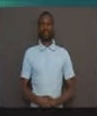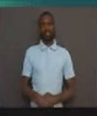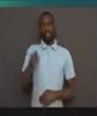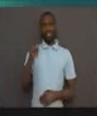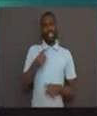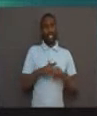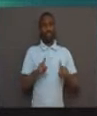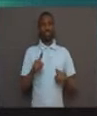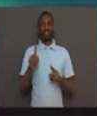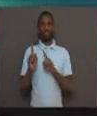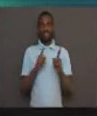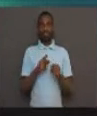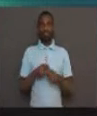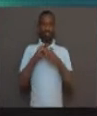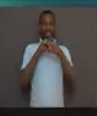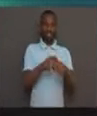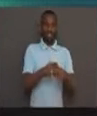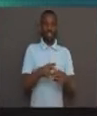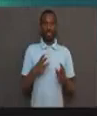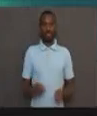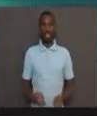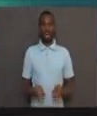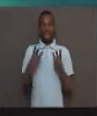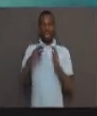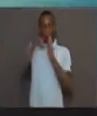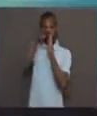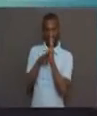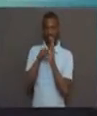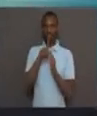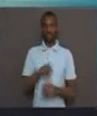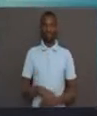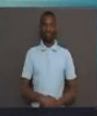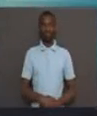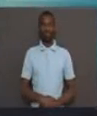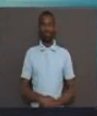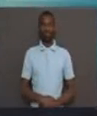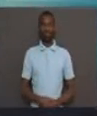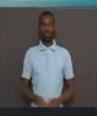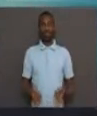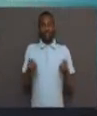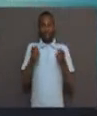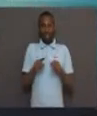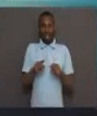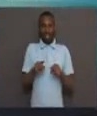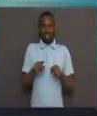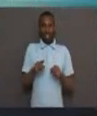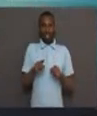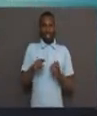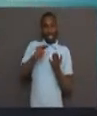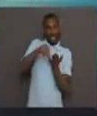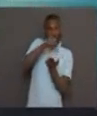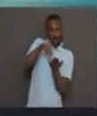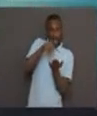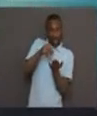This difference is called the mass deficit. When the nucleons are